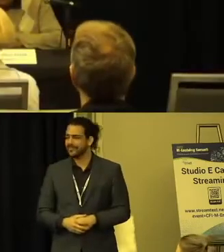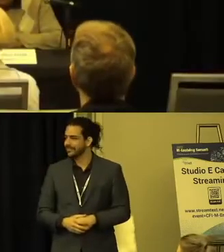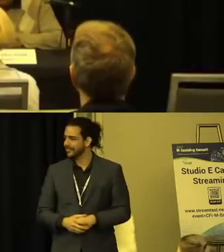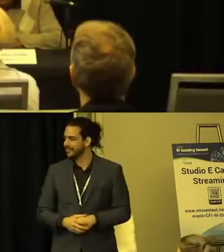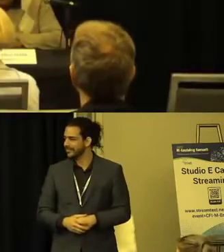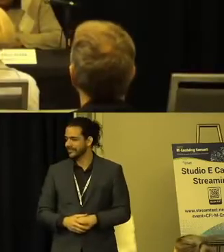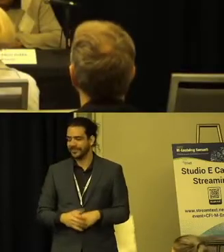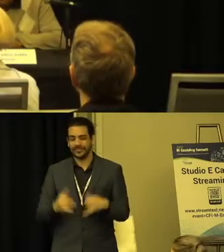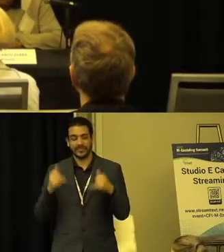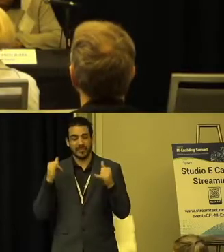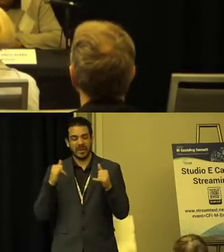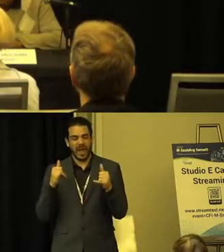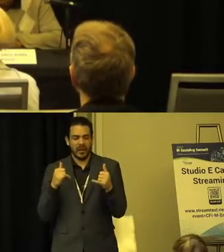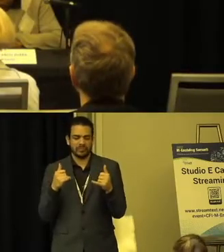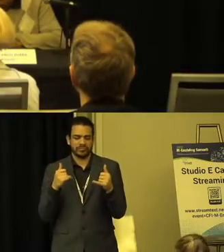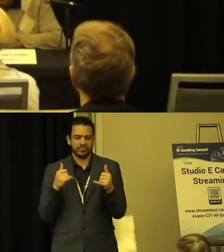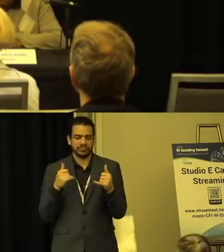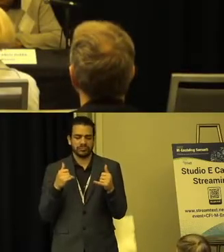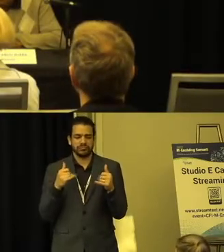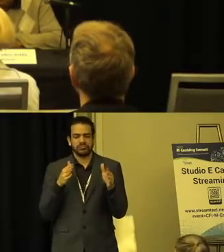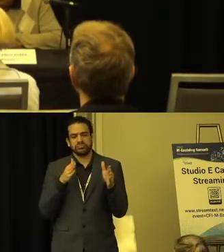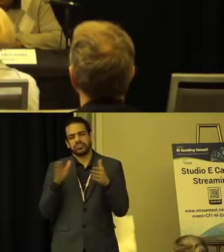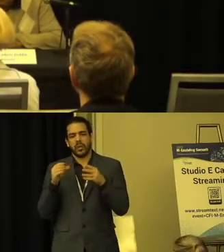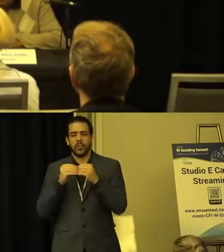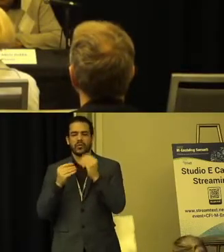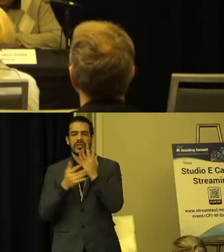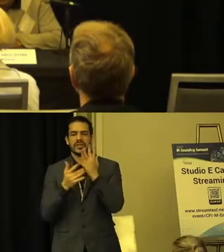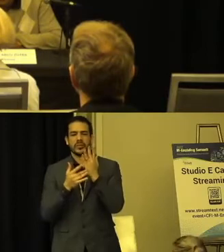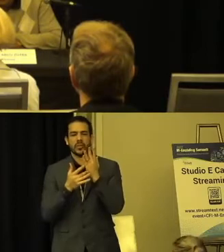Let's switch gears and get a bit more technical.